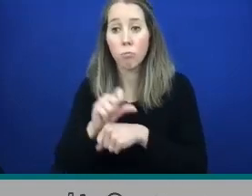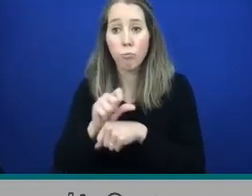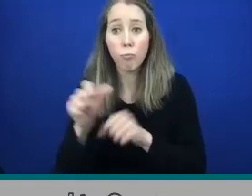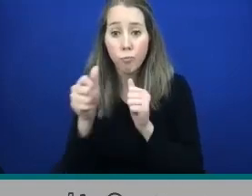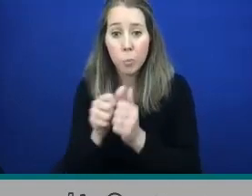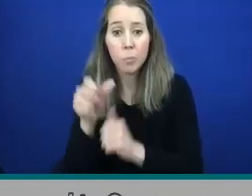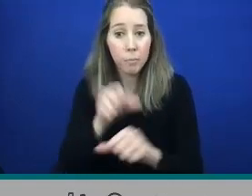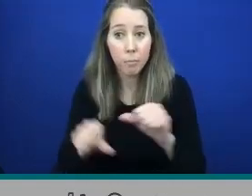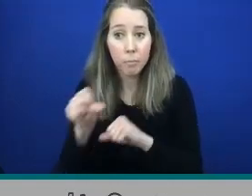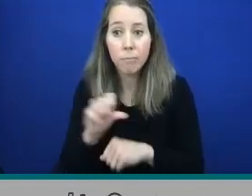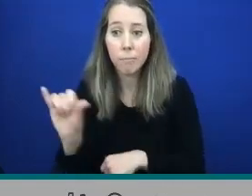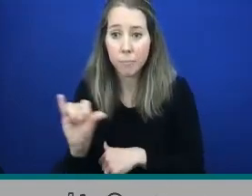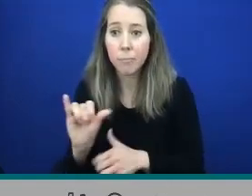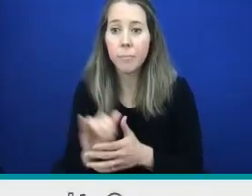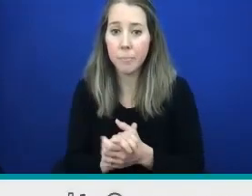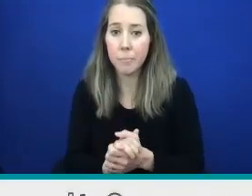set as well.